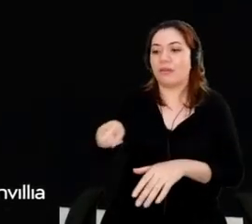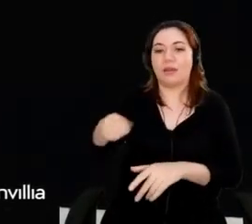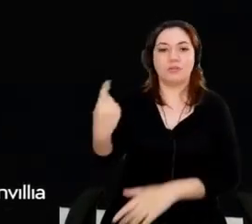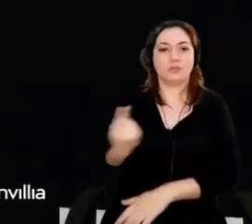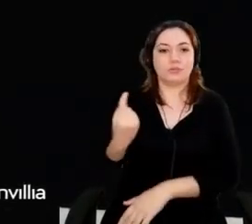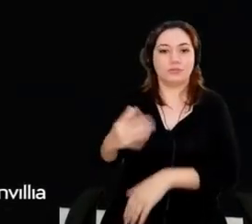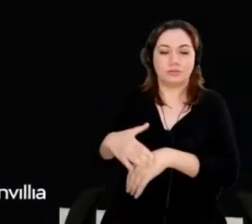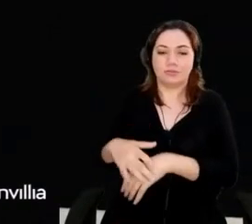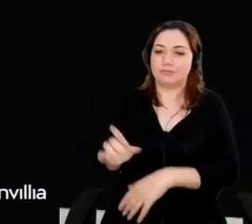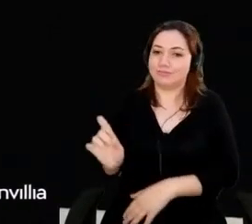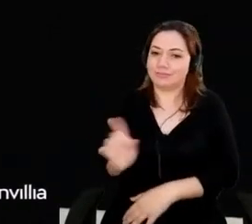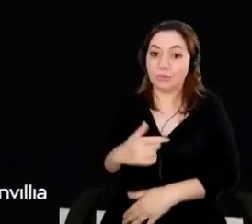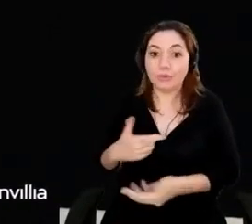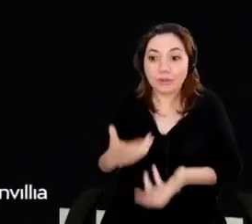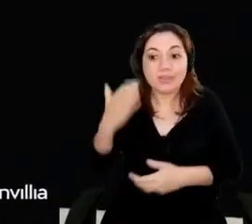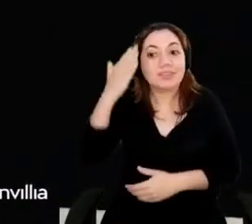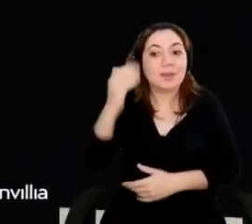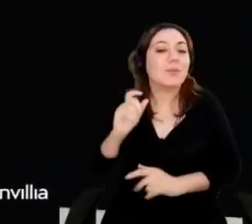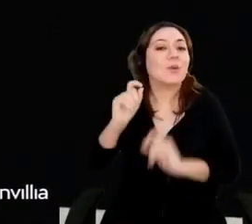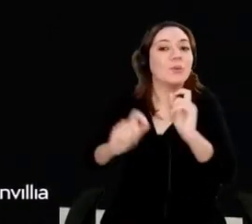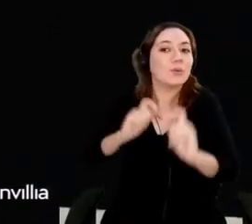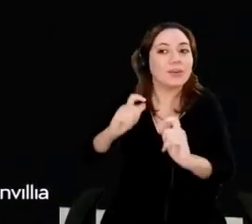So it needs to be fully visual.